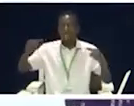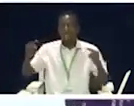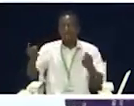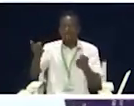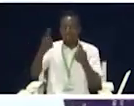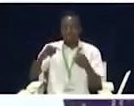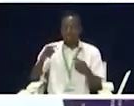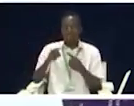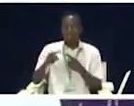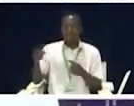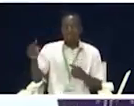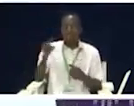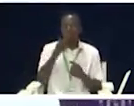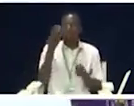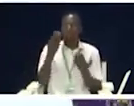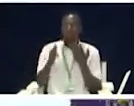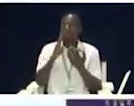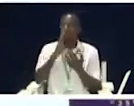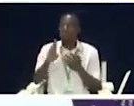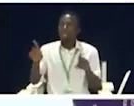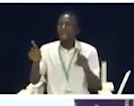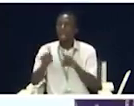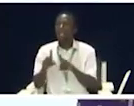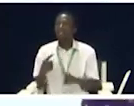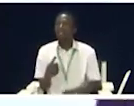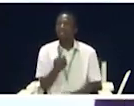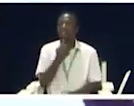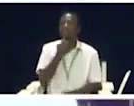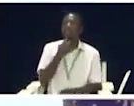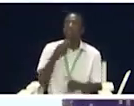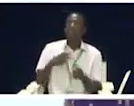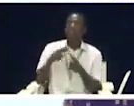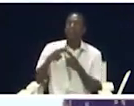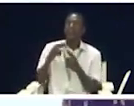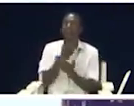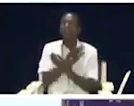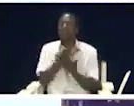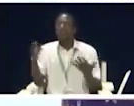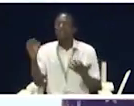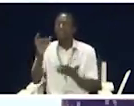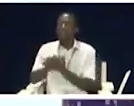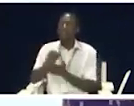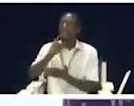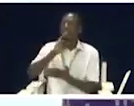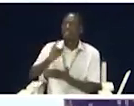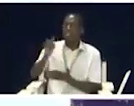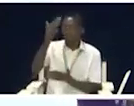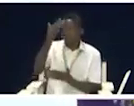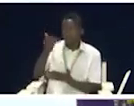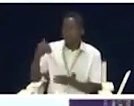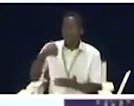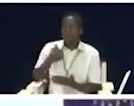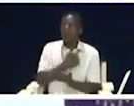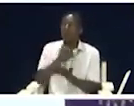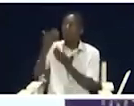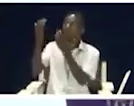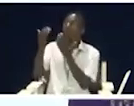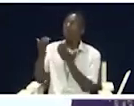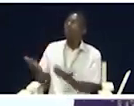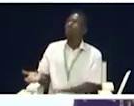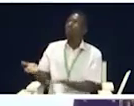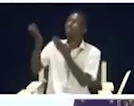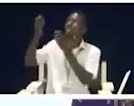whether as cancer or disappointment or failure. That is why we want to raise the name of Jesus